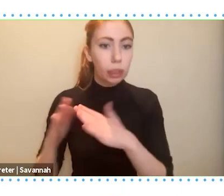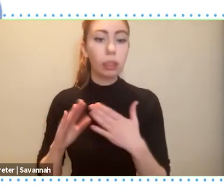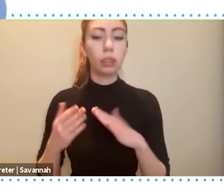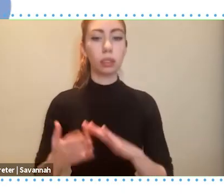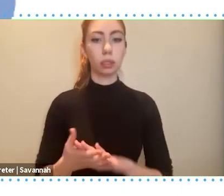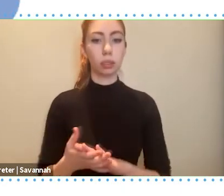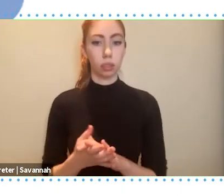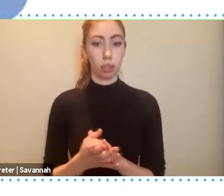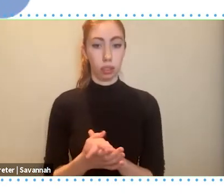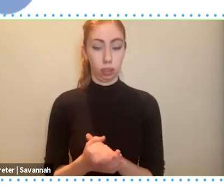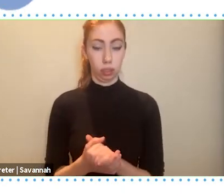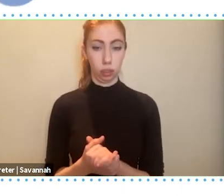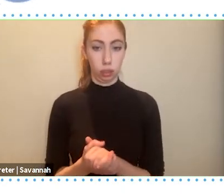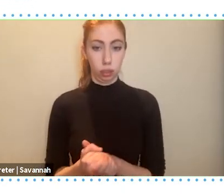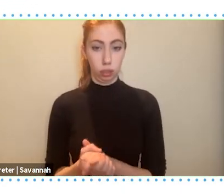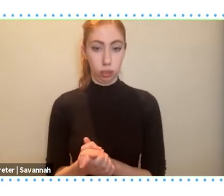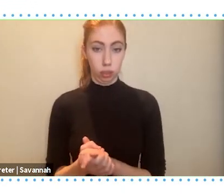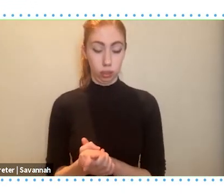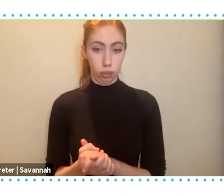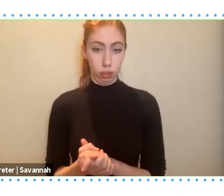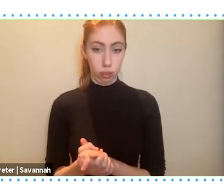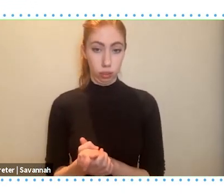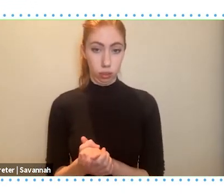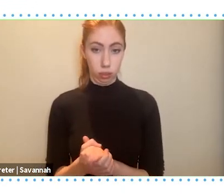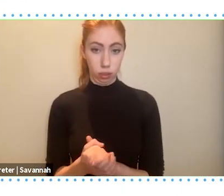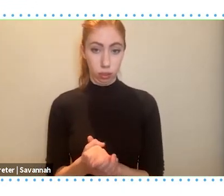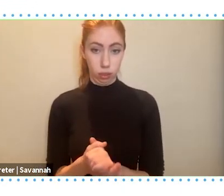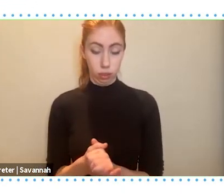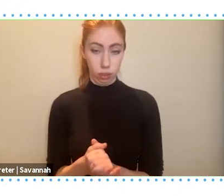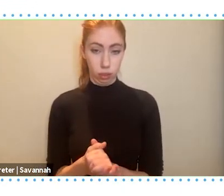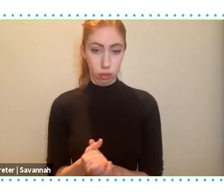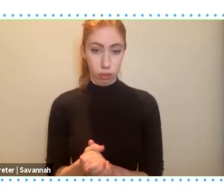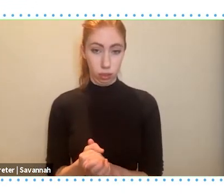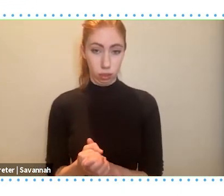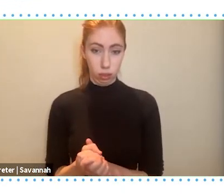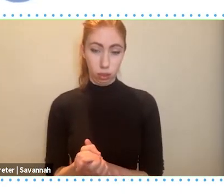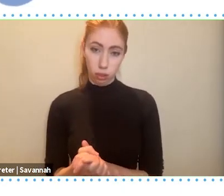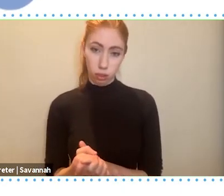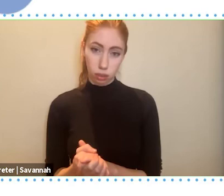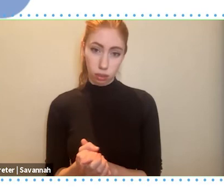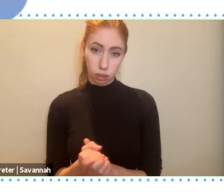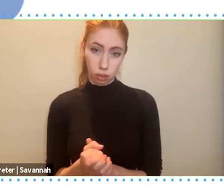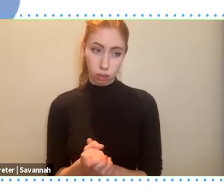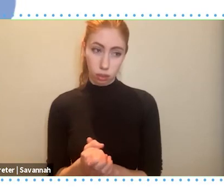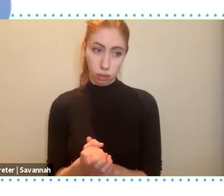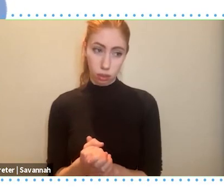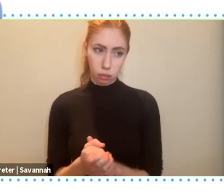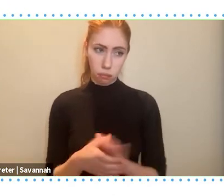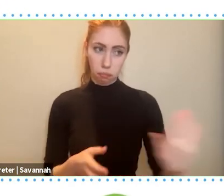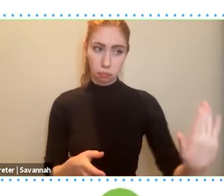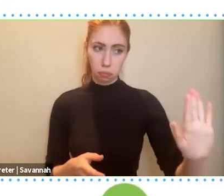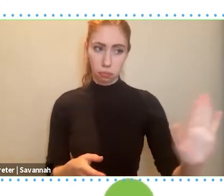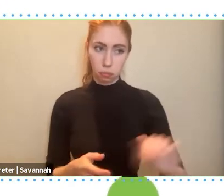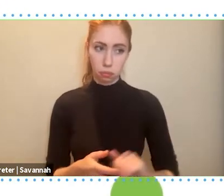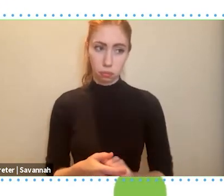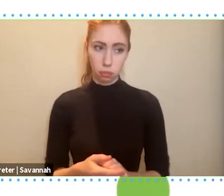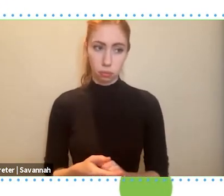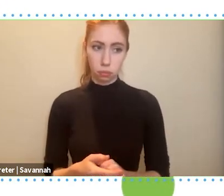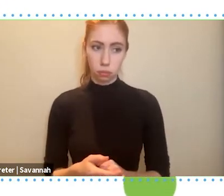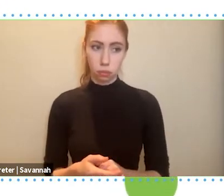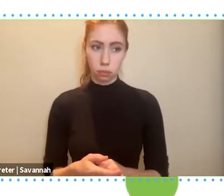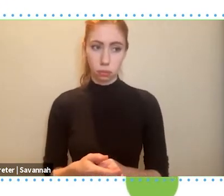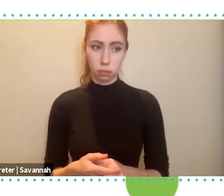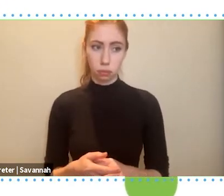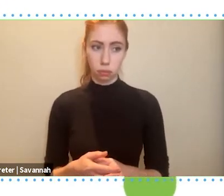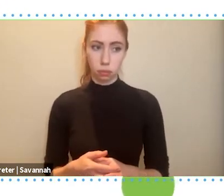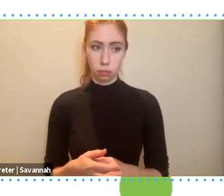fiduciary board? And that's where you see Voulet's blog post, which was about have a minimally viable board and then have an integrity